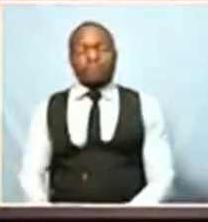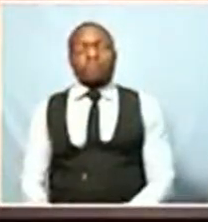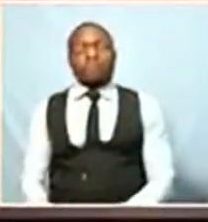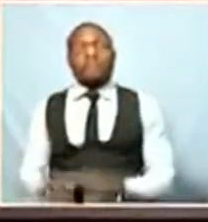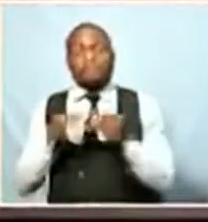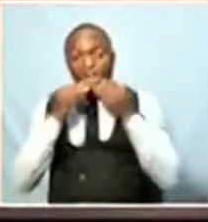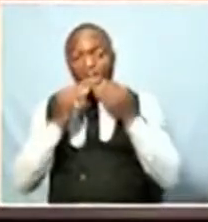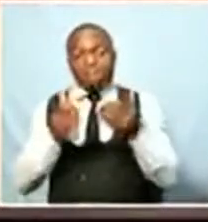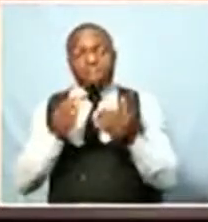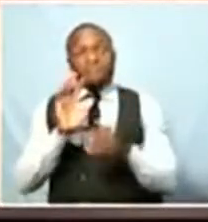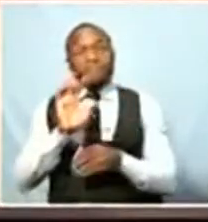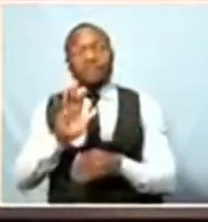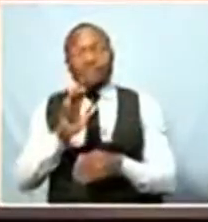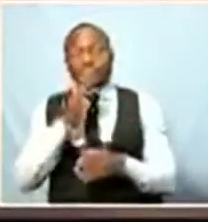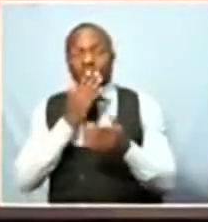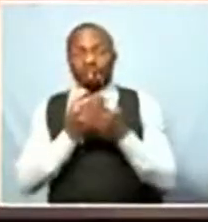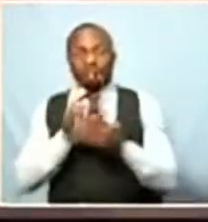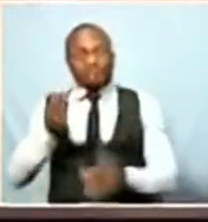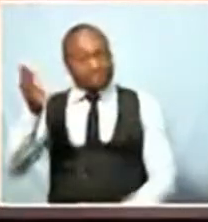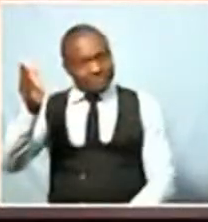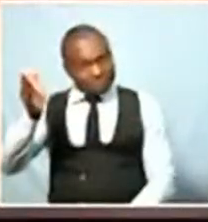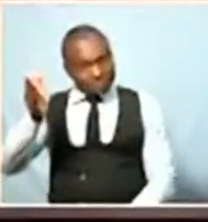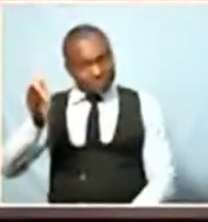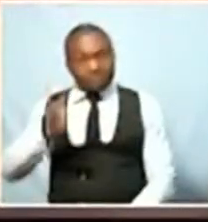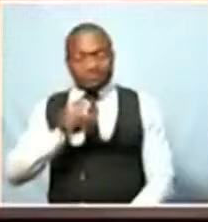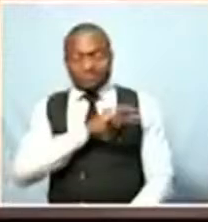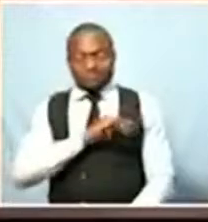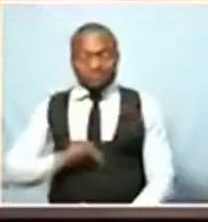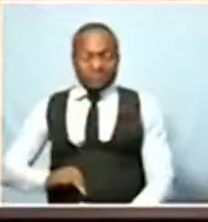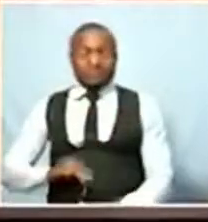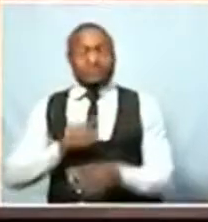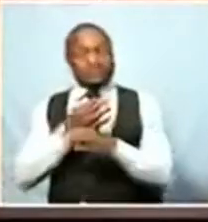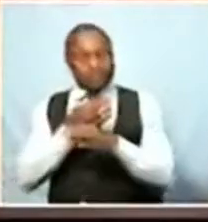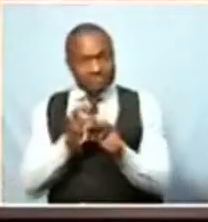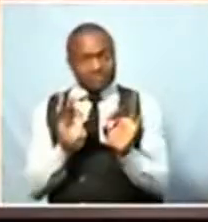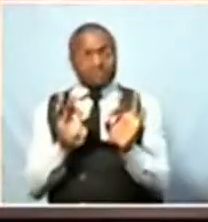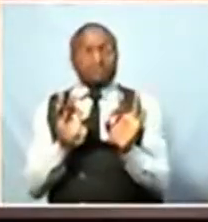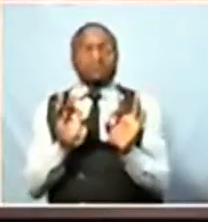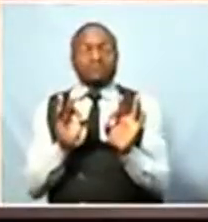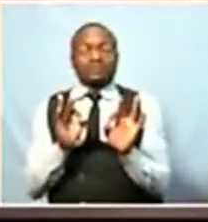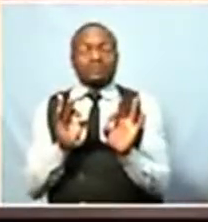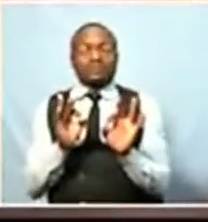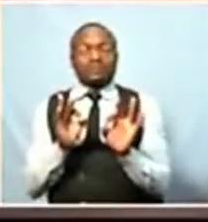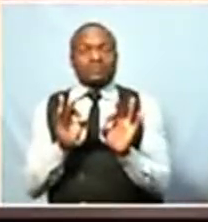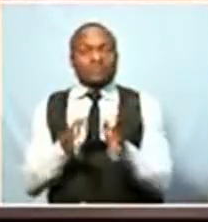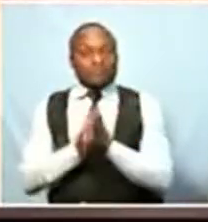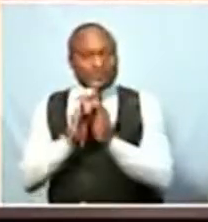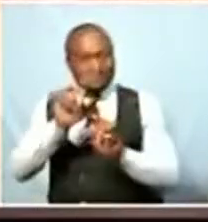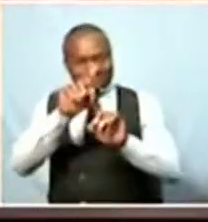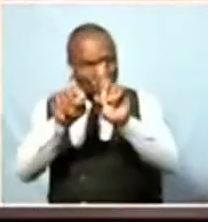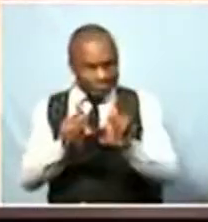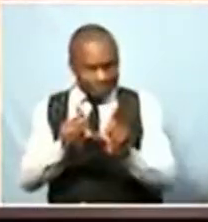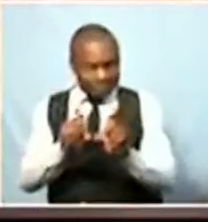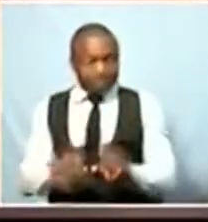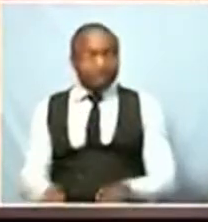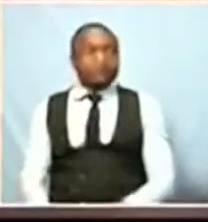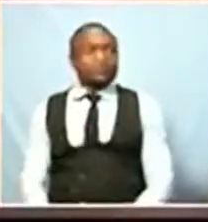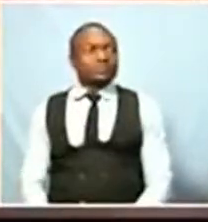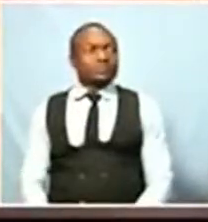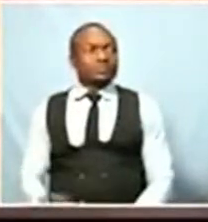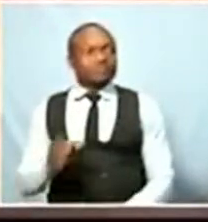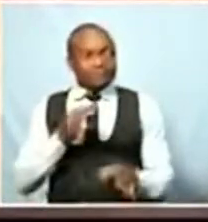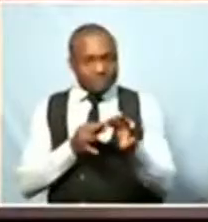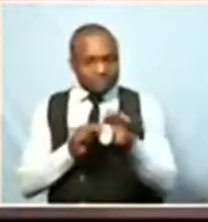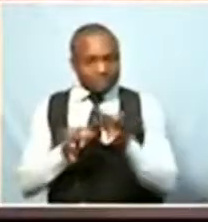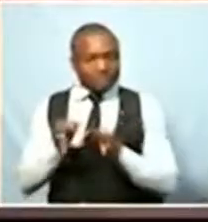like to thank you for your candid submission. Our members are now at liberty to ask questions, to